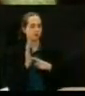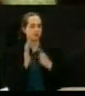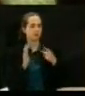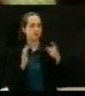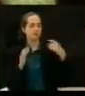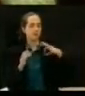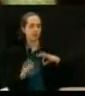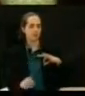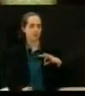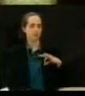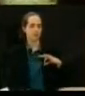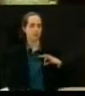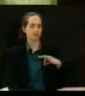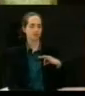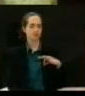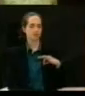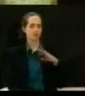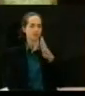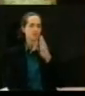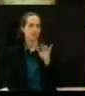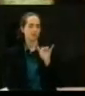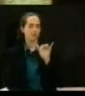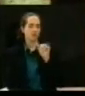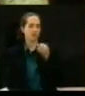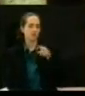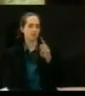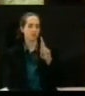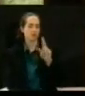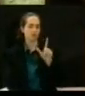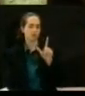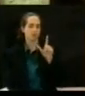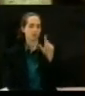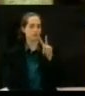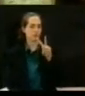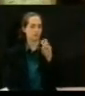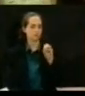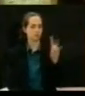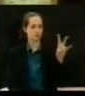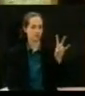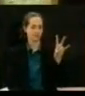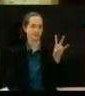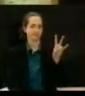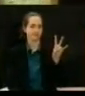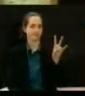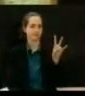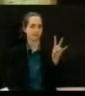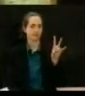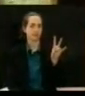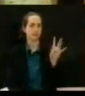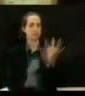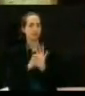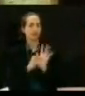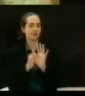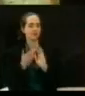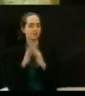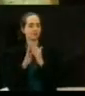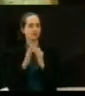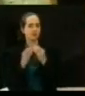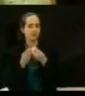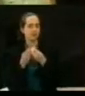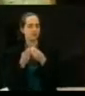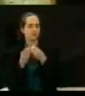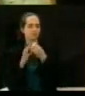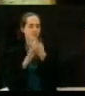by April of 2007, so that to protect against any kind of loss of coverage under flood